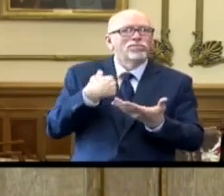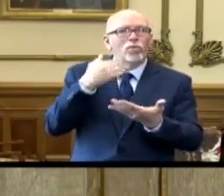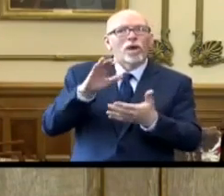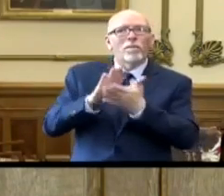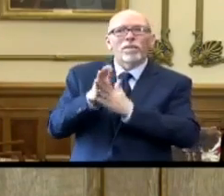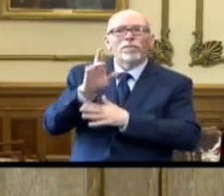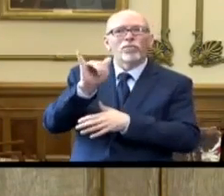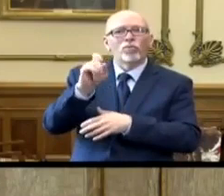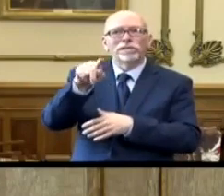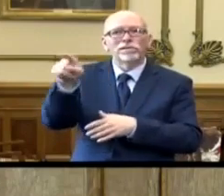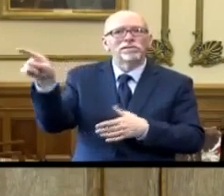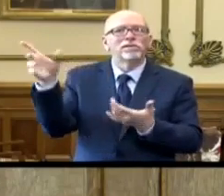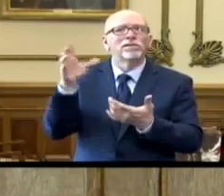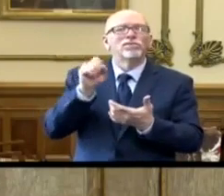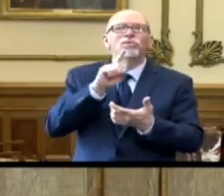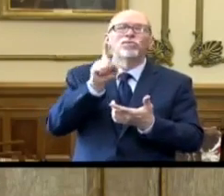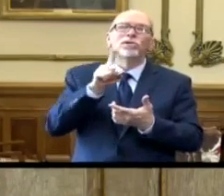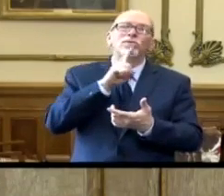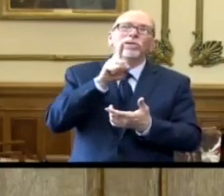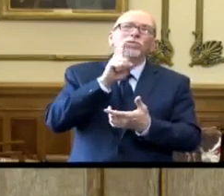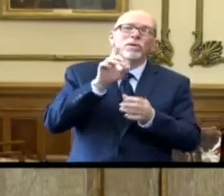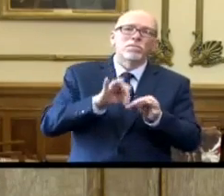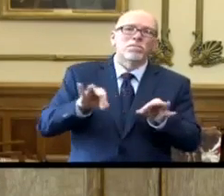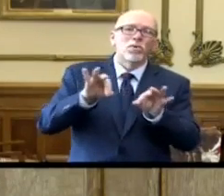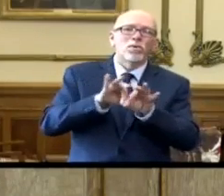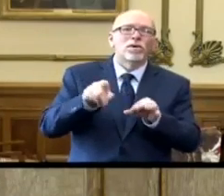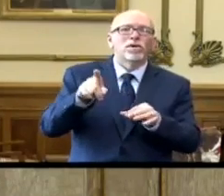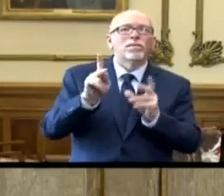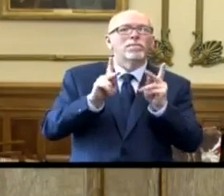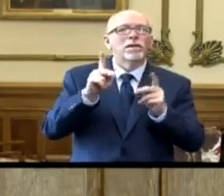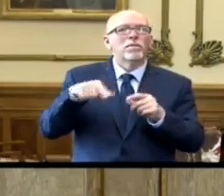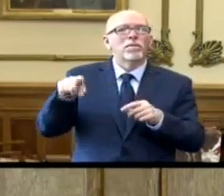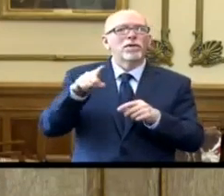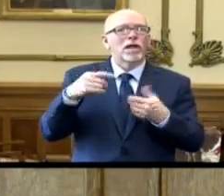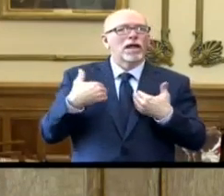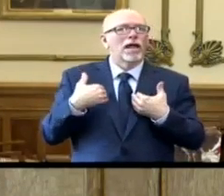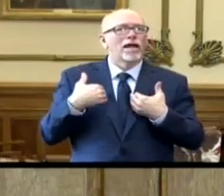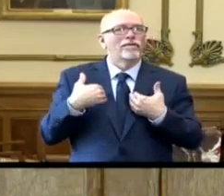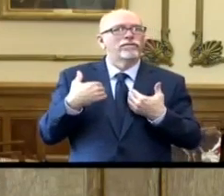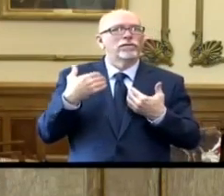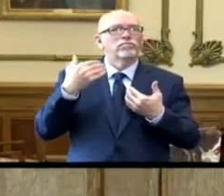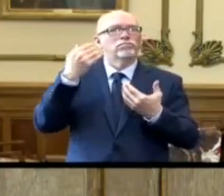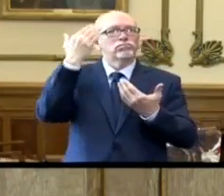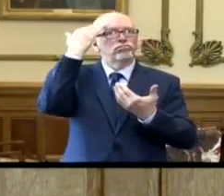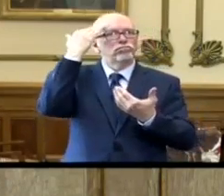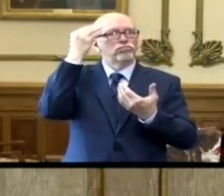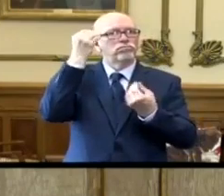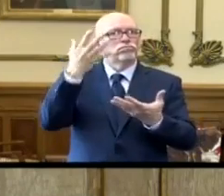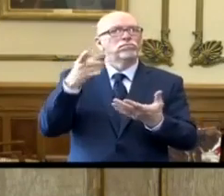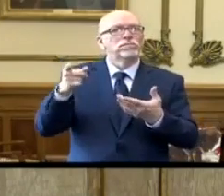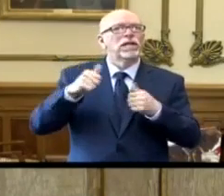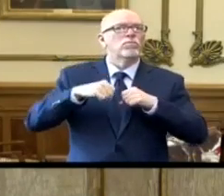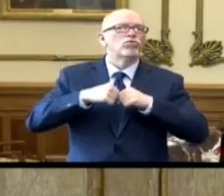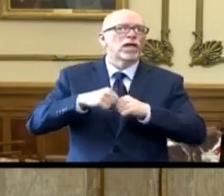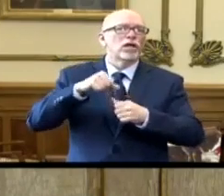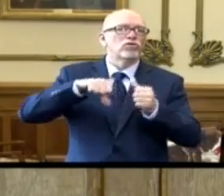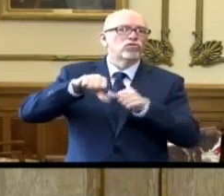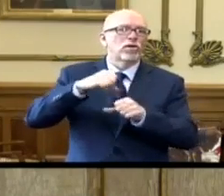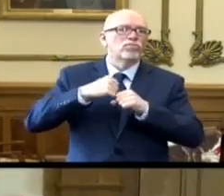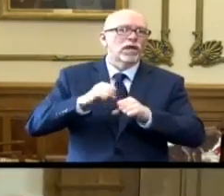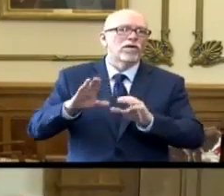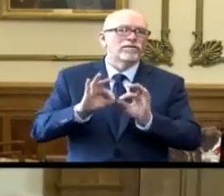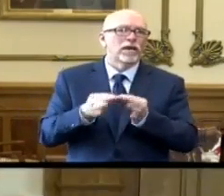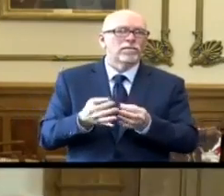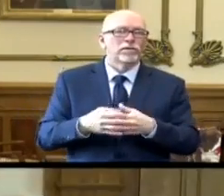home sick. So it is really, really important so that individuals have the heads up and can protect the people that they love and live